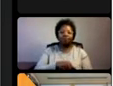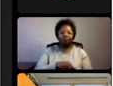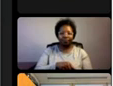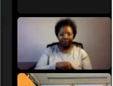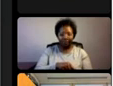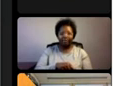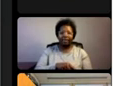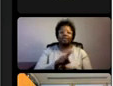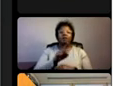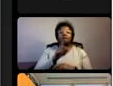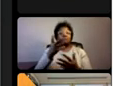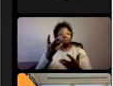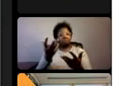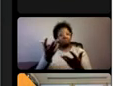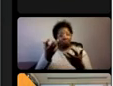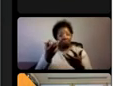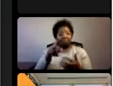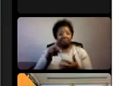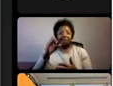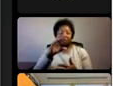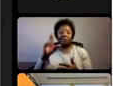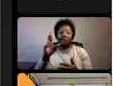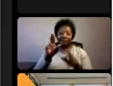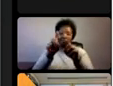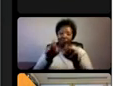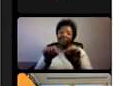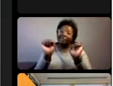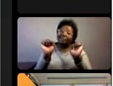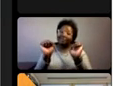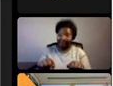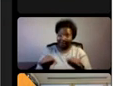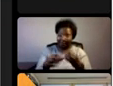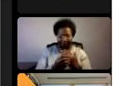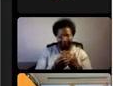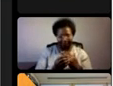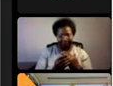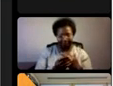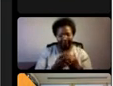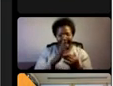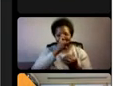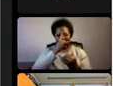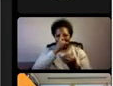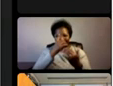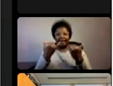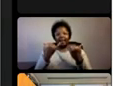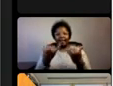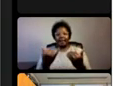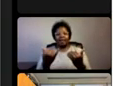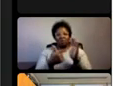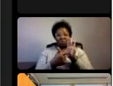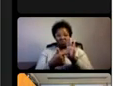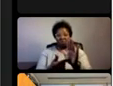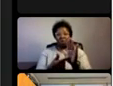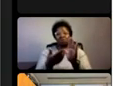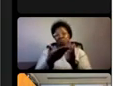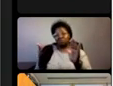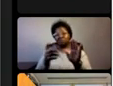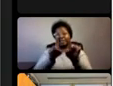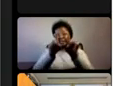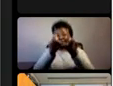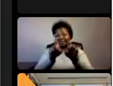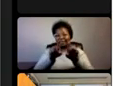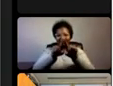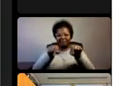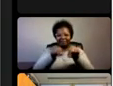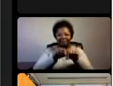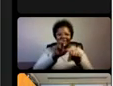took a PCR test. On the next slide, I want to show you what the test kit looks like.